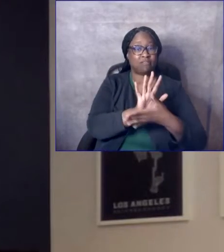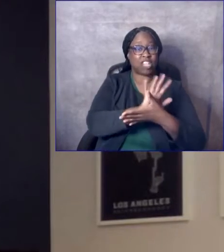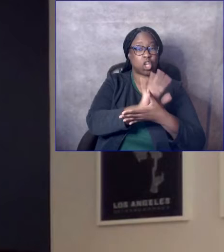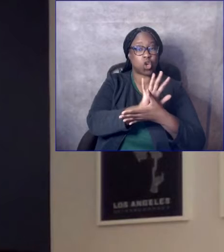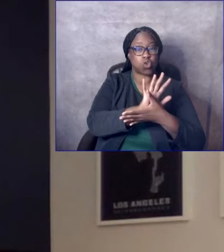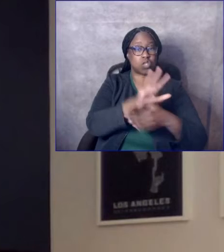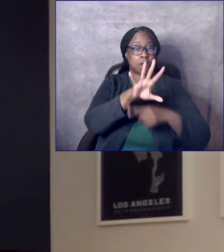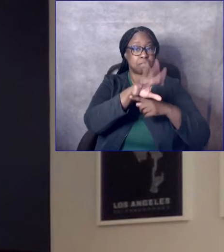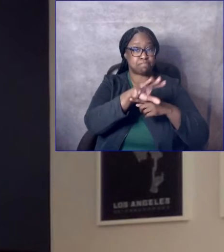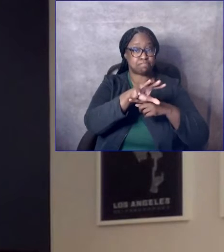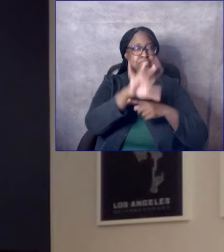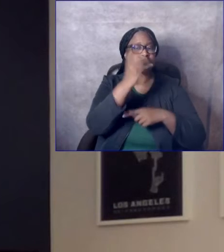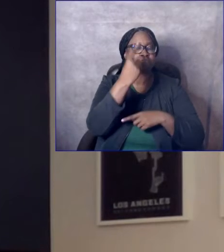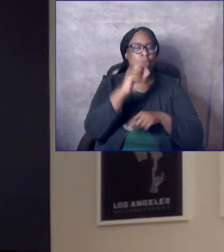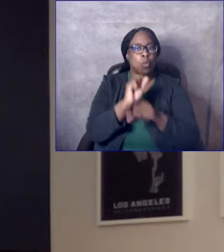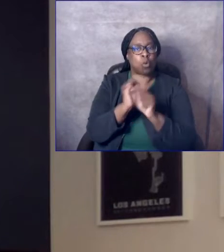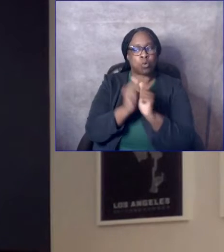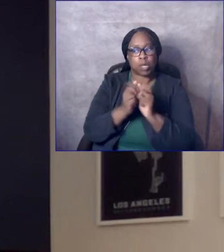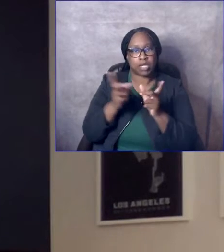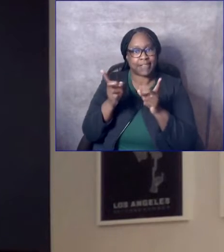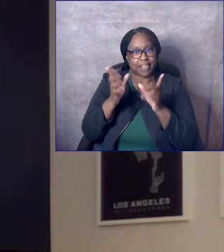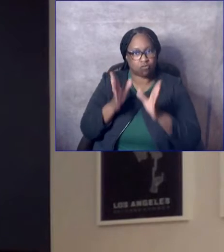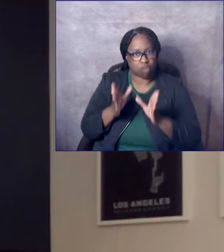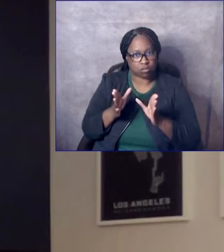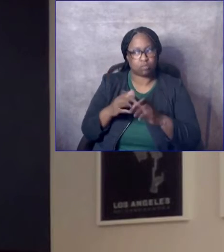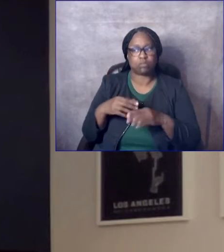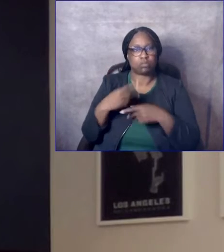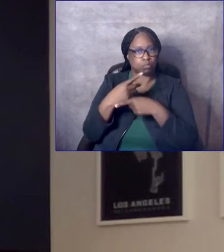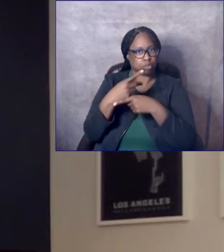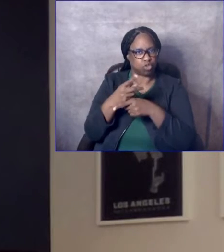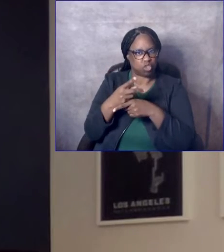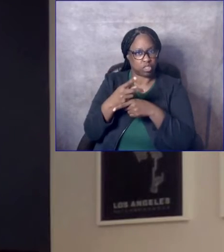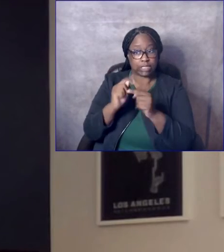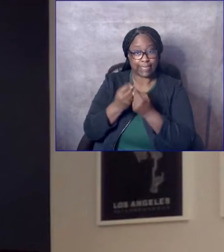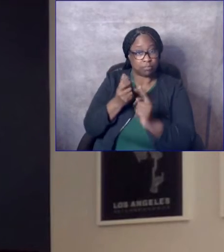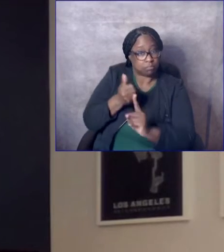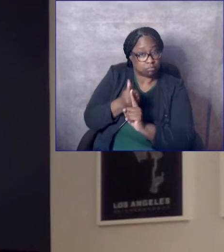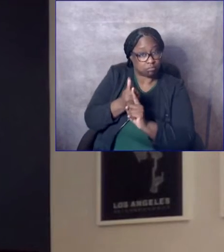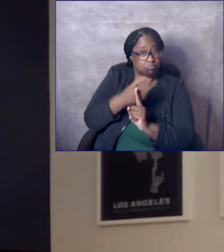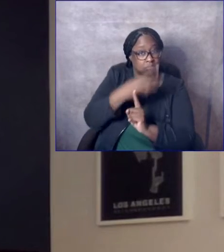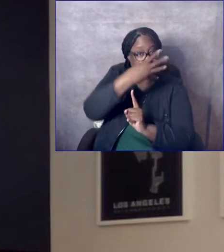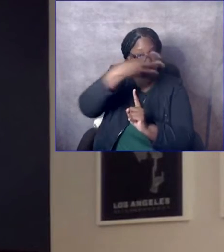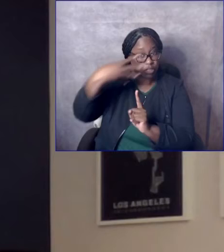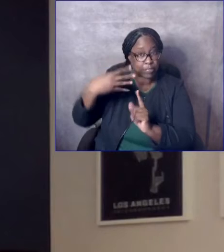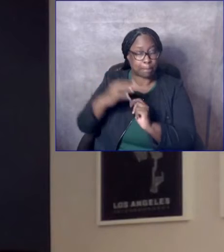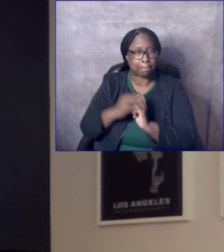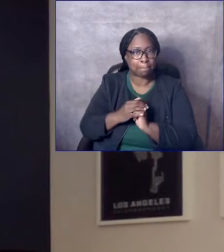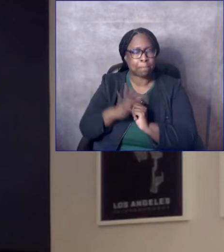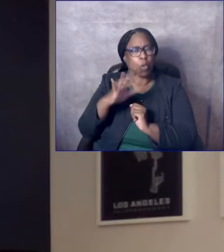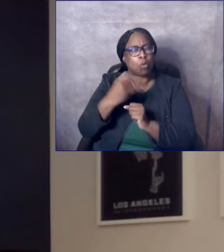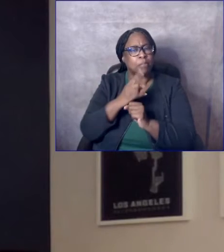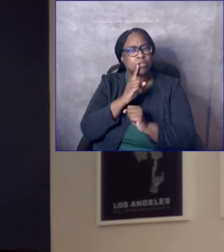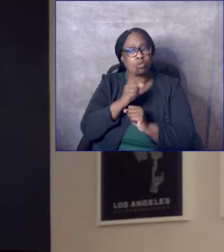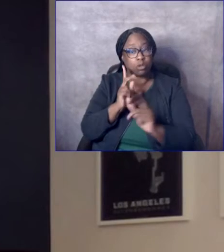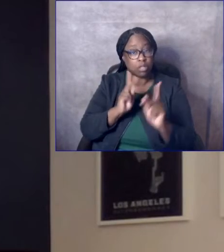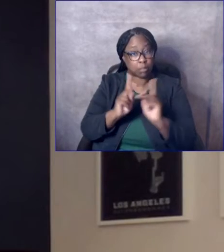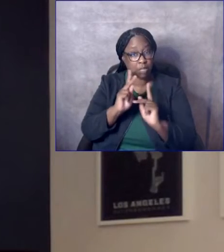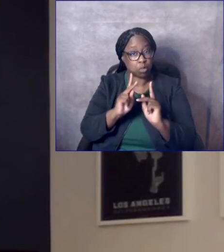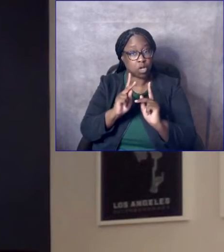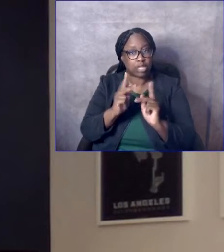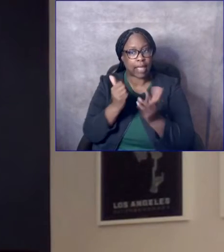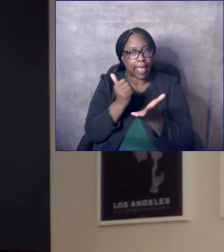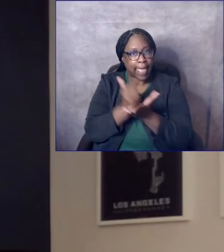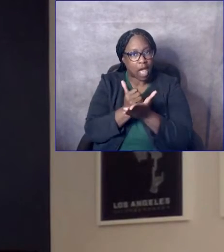with a director and producing team that was immigrants. We needed to make sure that the folks who were helping us to capture